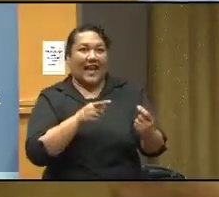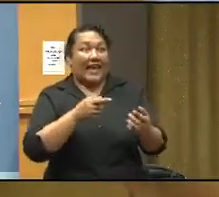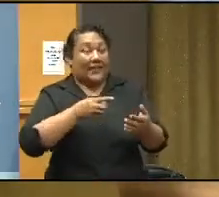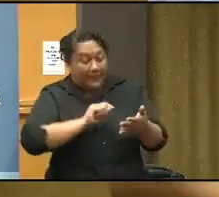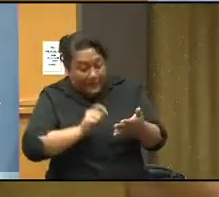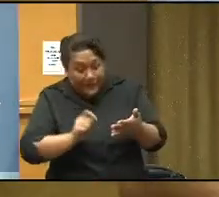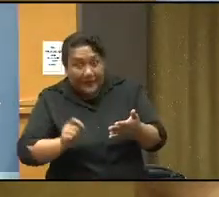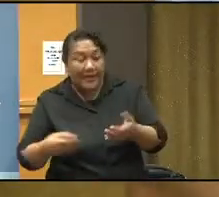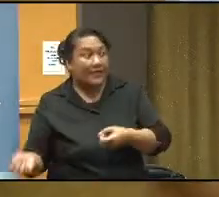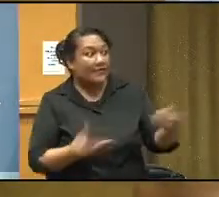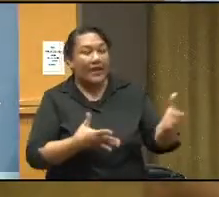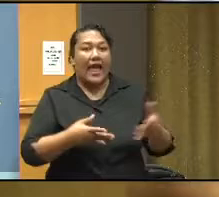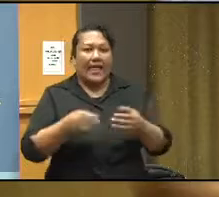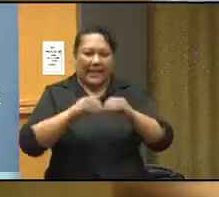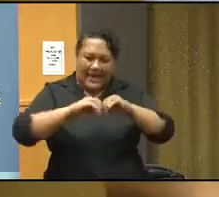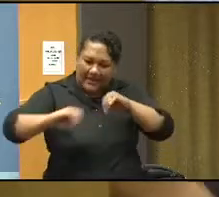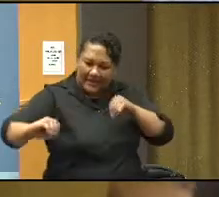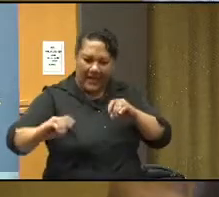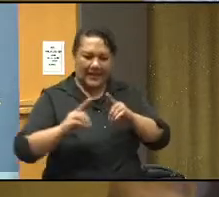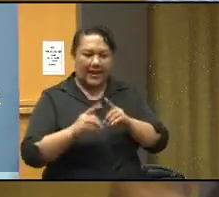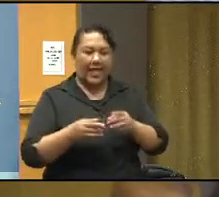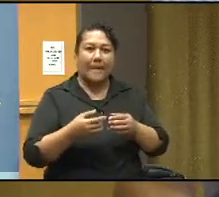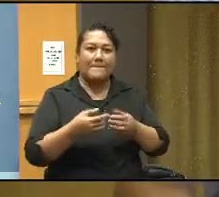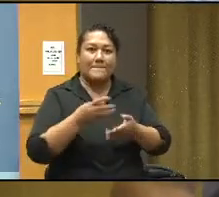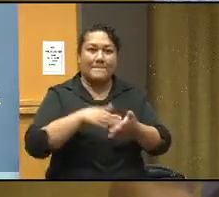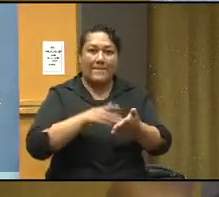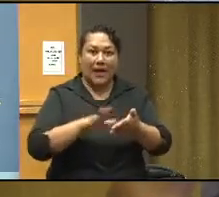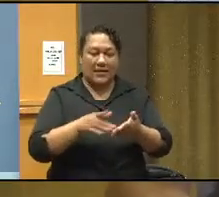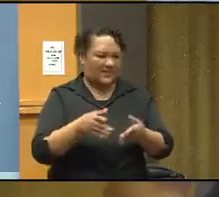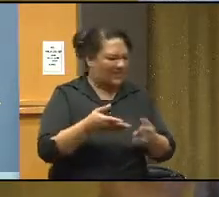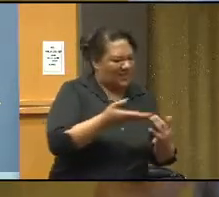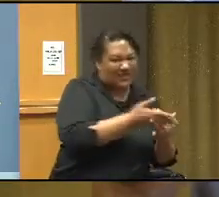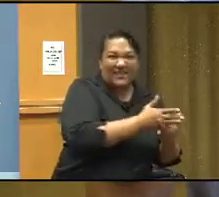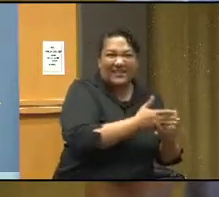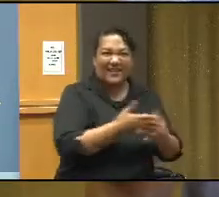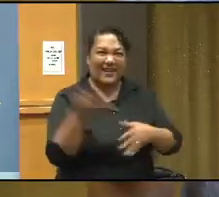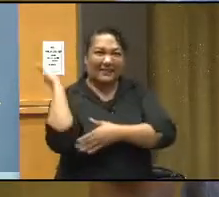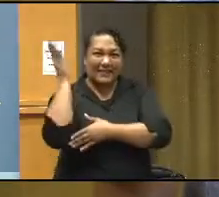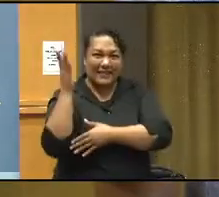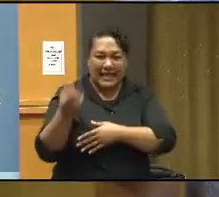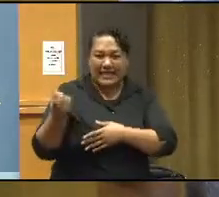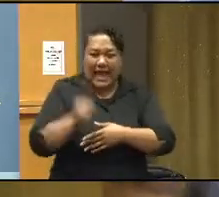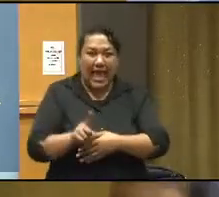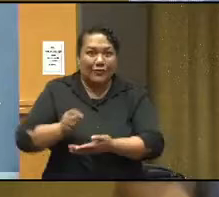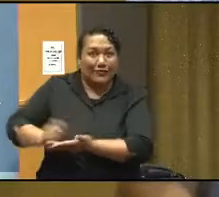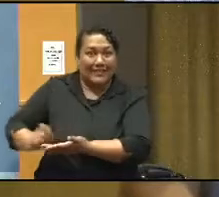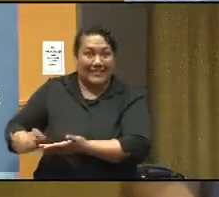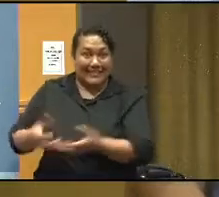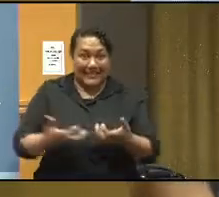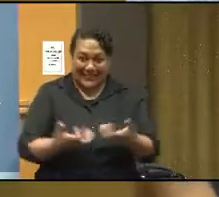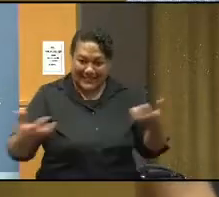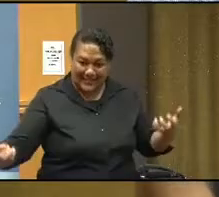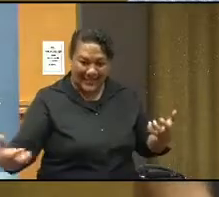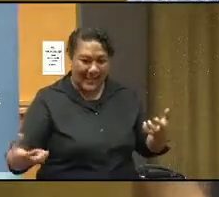I divide the marks in terms of verbal presentation and etc. And I find it very useful, and students appreciate instant feedback, not